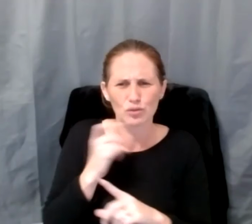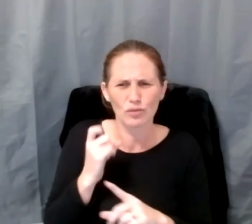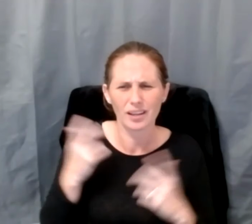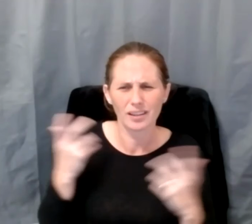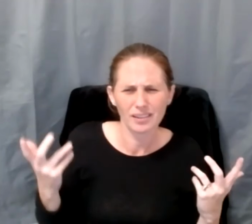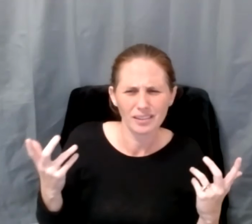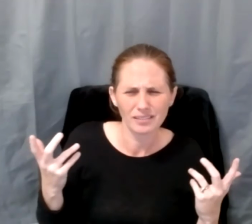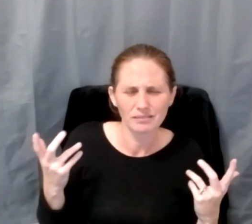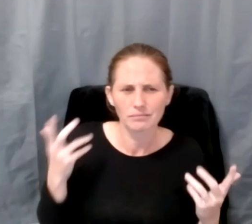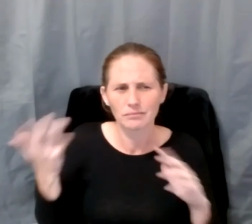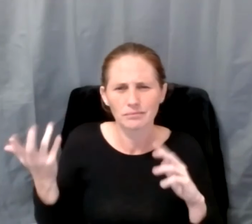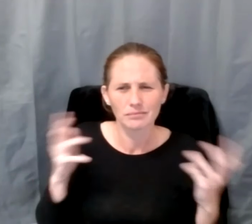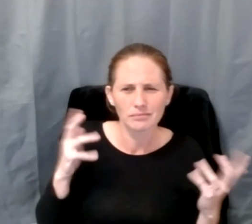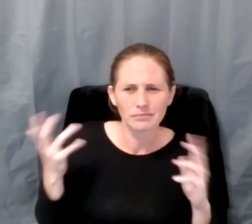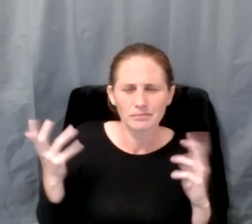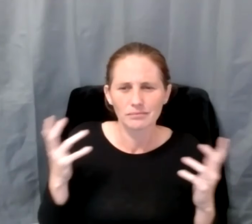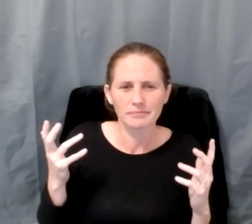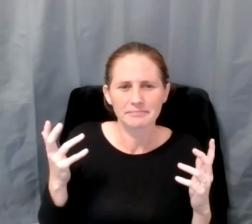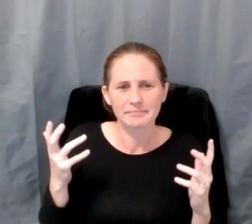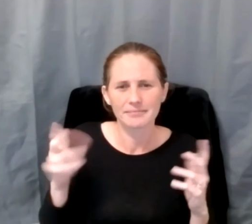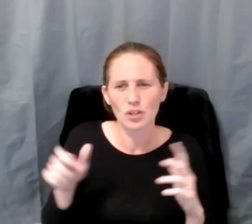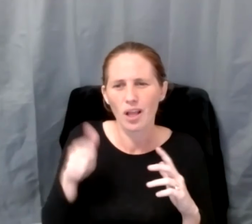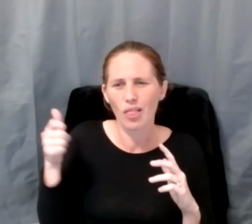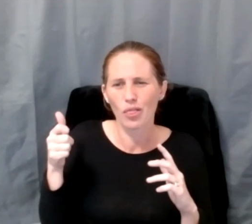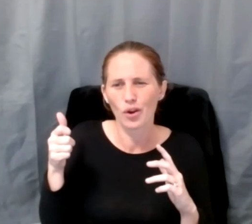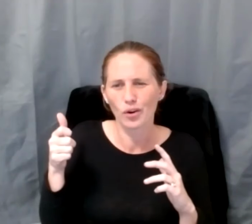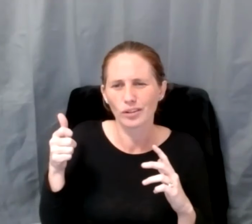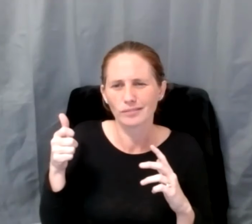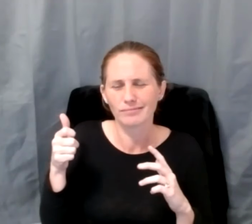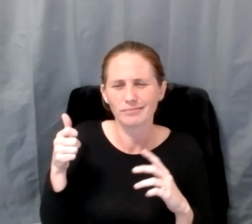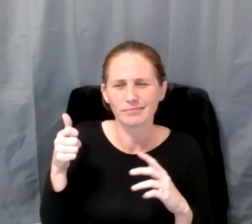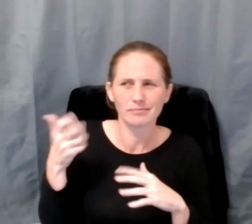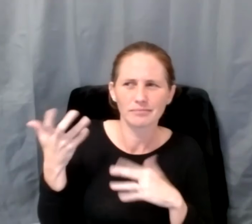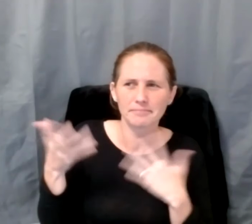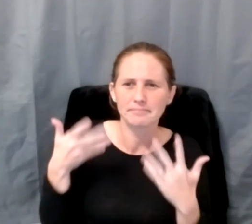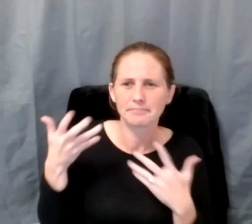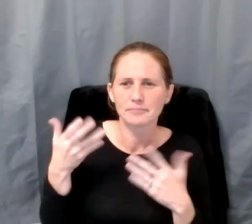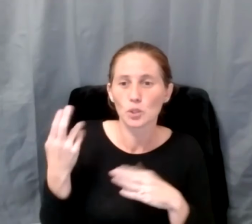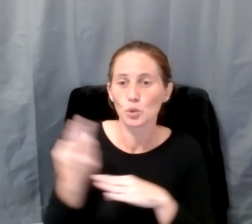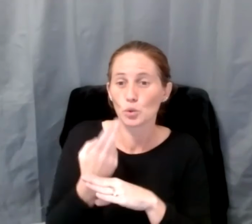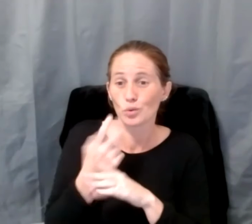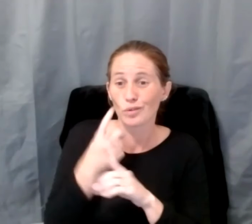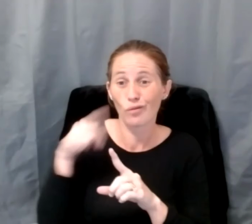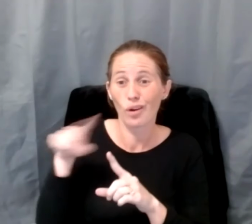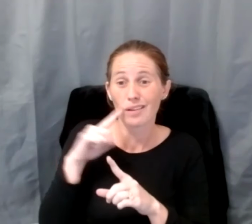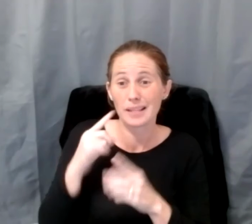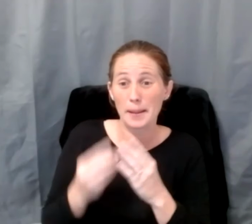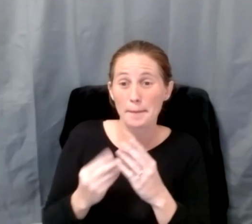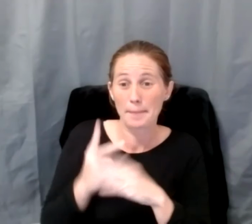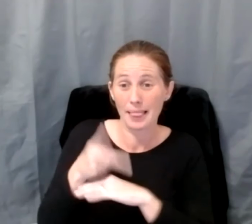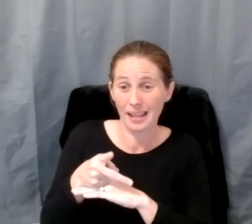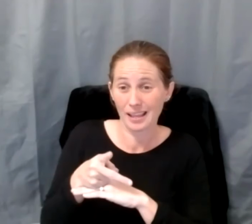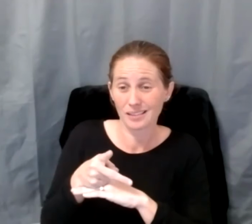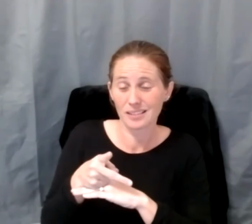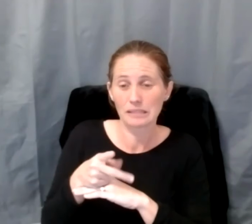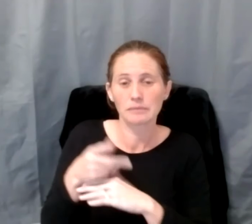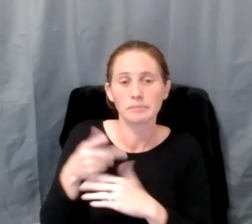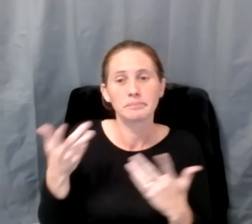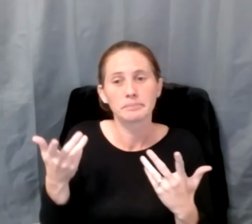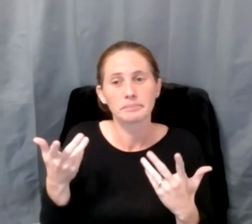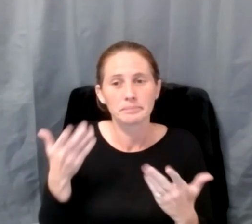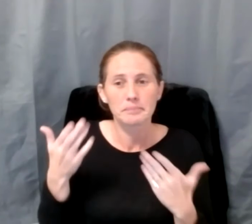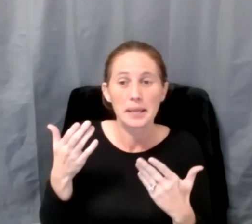looks as if, I mean, there's, there's other networks, there's other, um, uses of these plants making themselves present and it looked, you know,